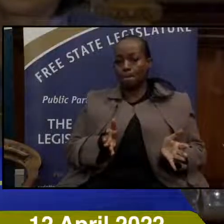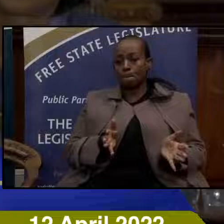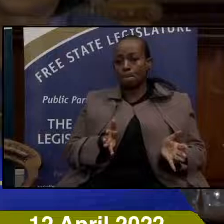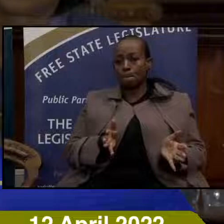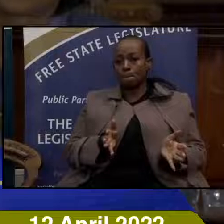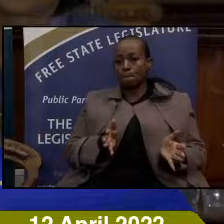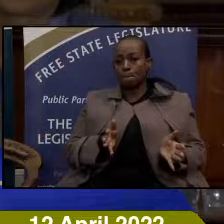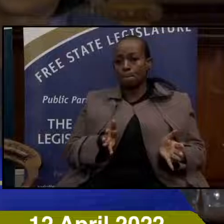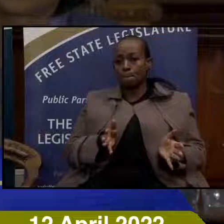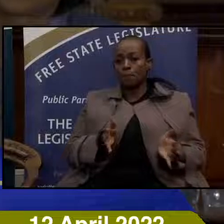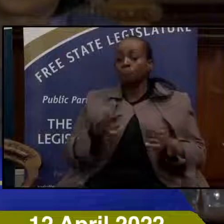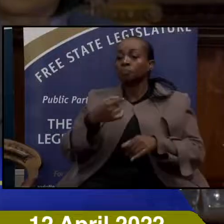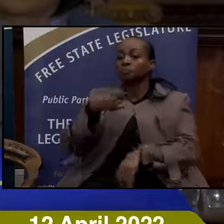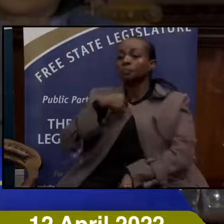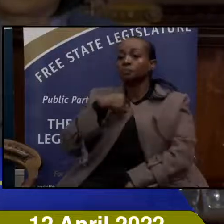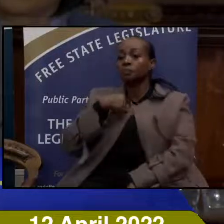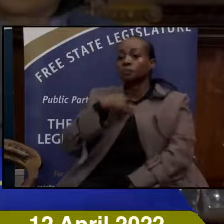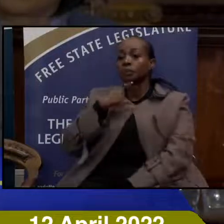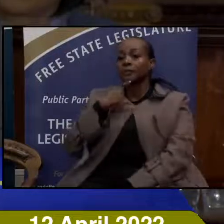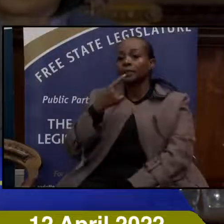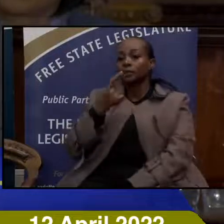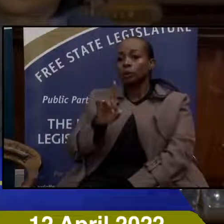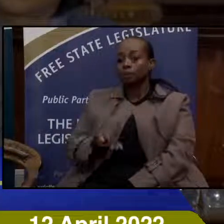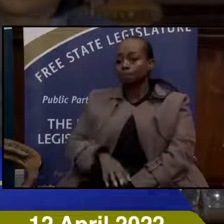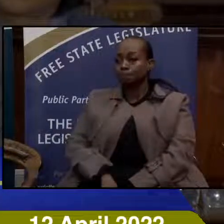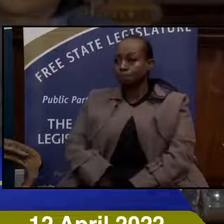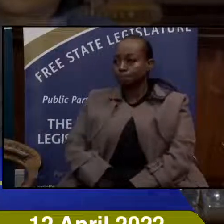And Speaker, I say,